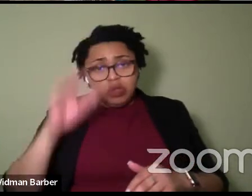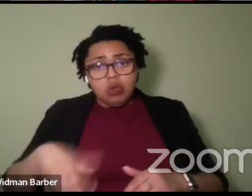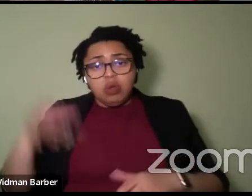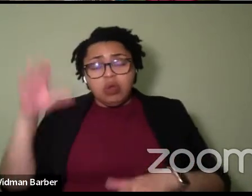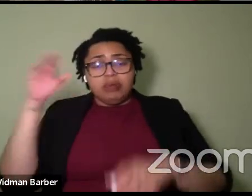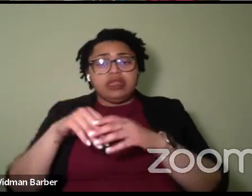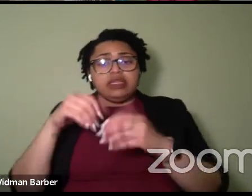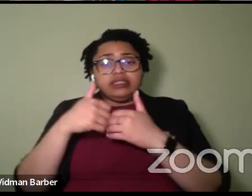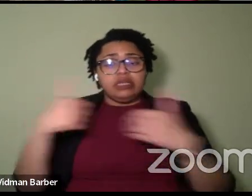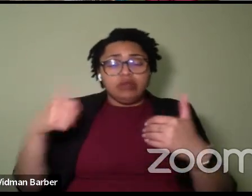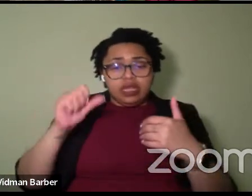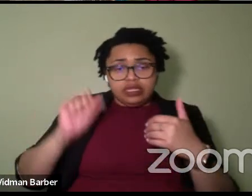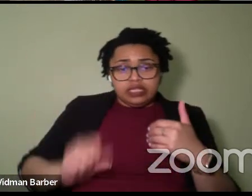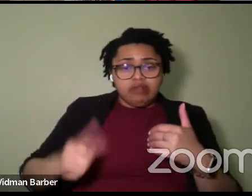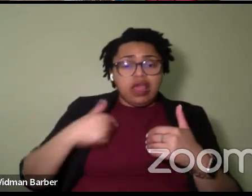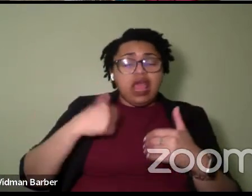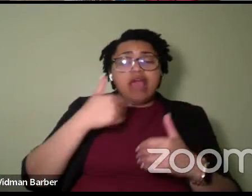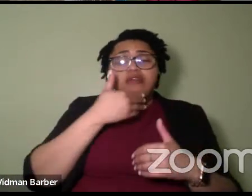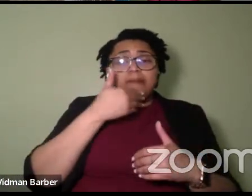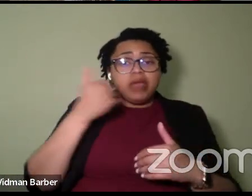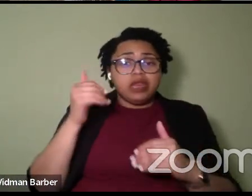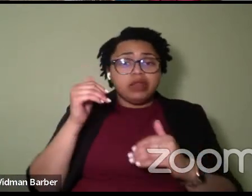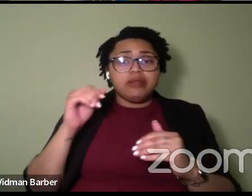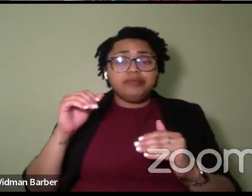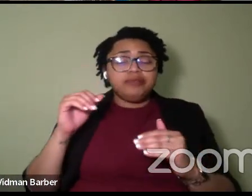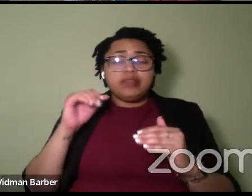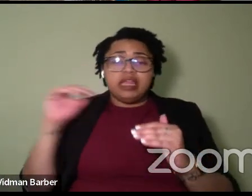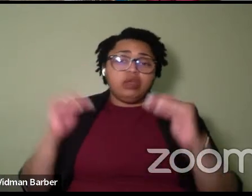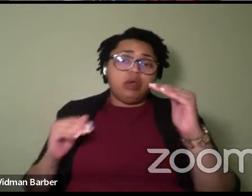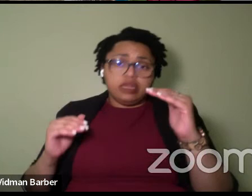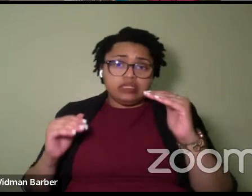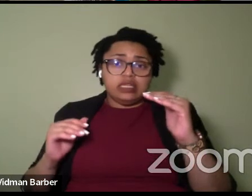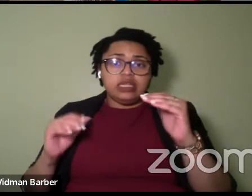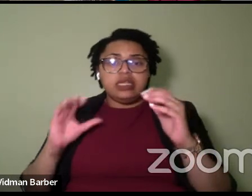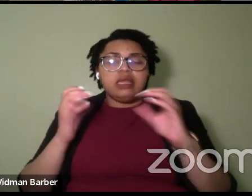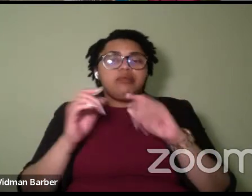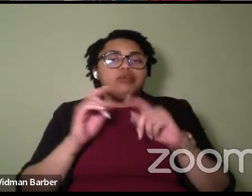have a better inequality than the inequality my parents had in the segregated South, but I